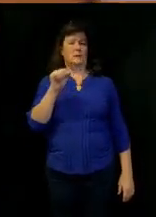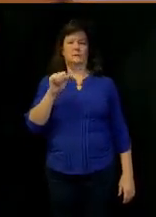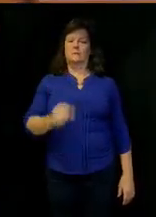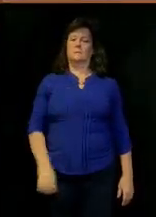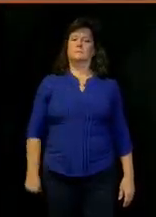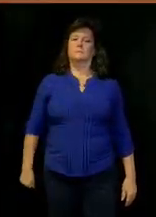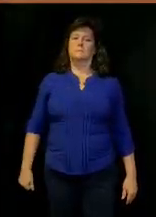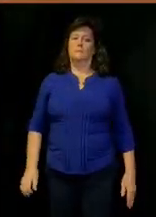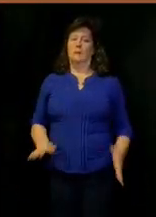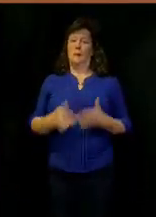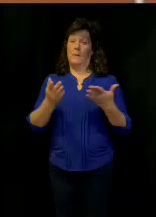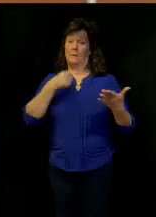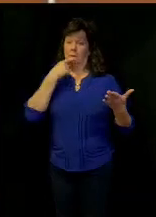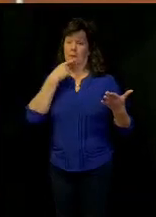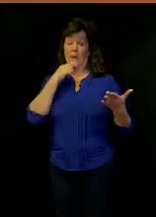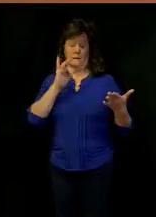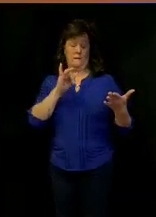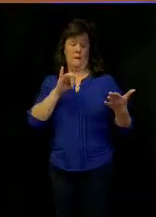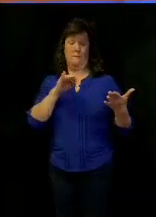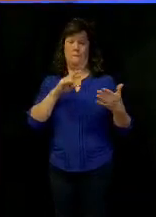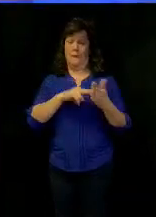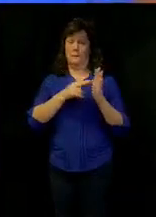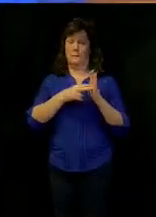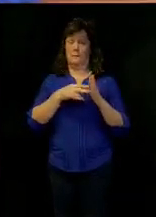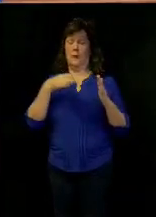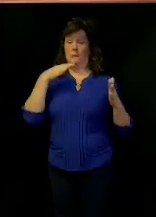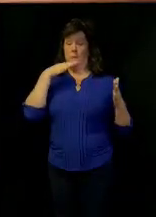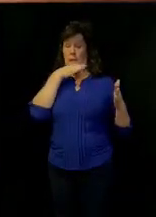The Bible calls that deceit.